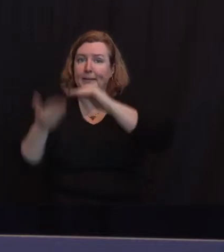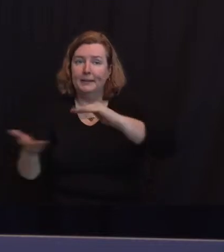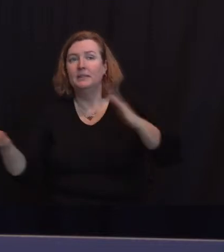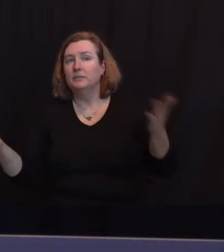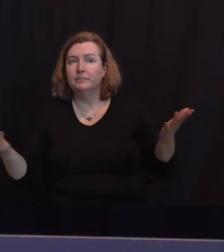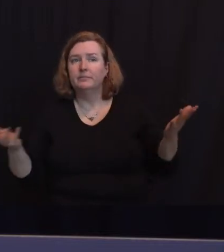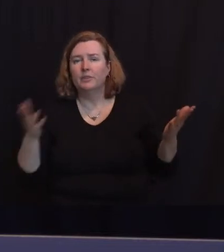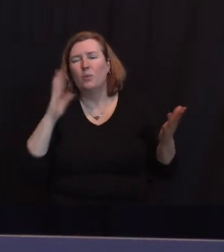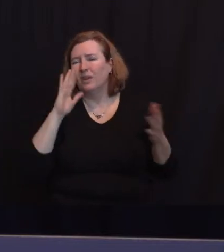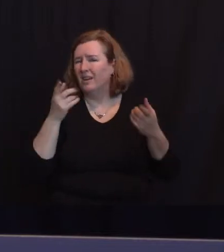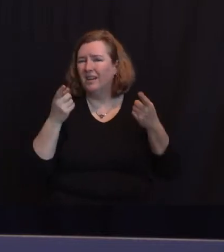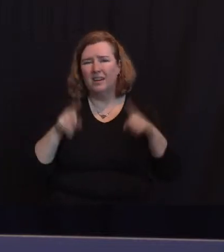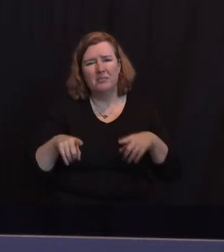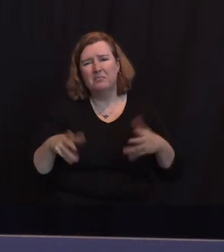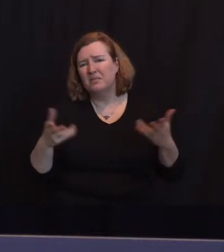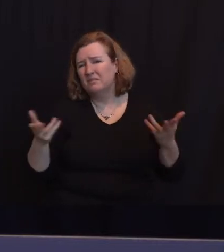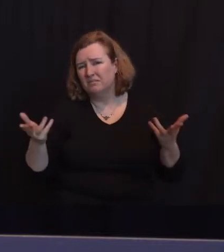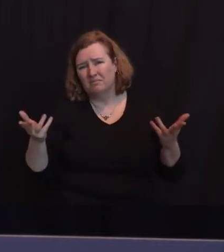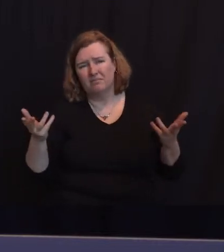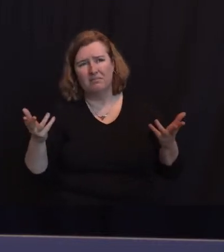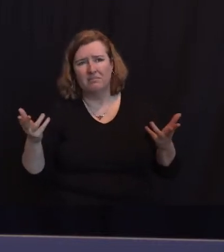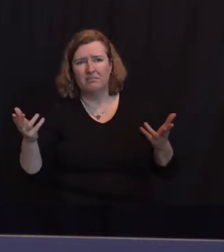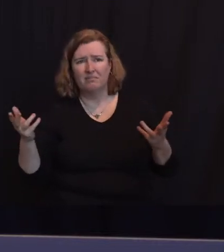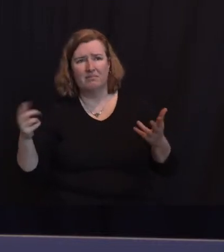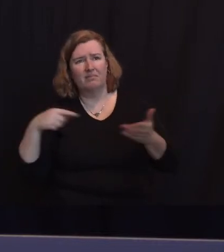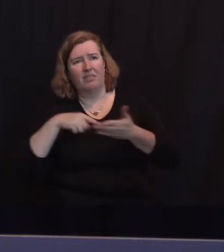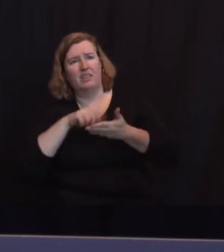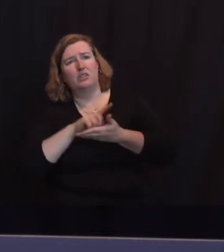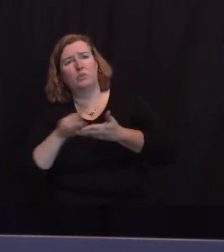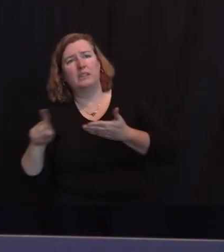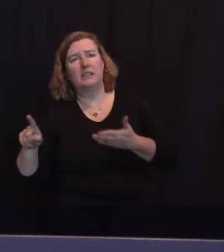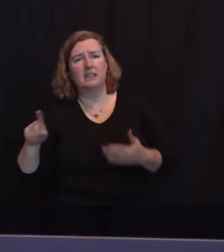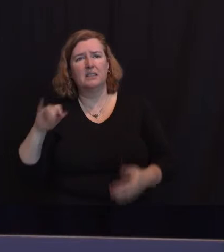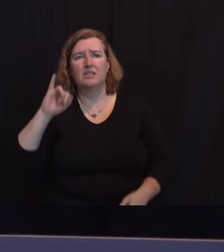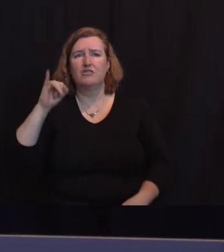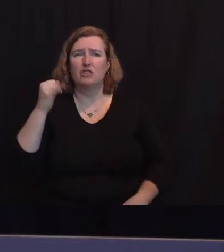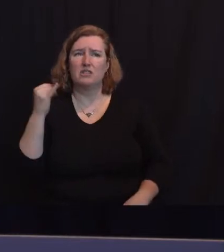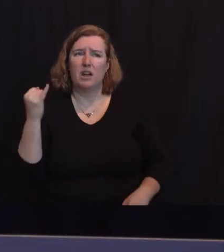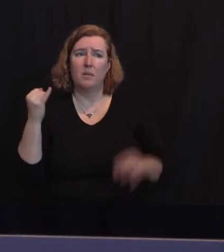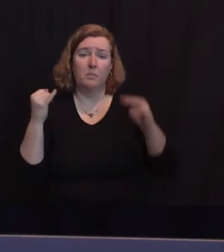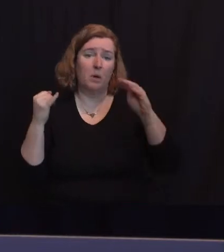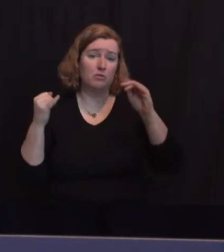this week, we got about, between J&J, Moderna, and Pfizer,